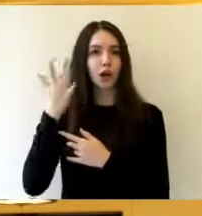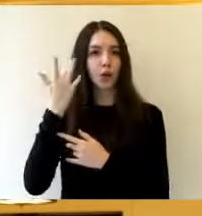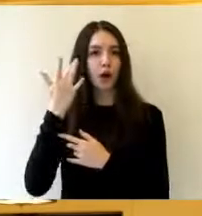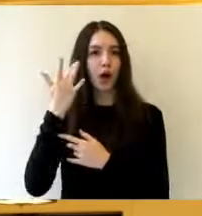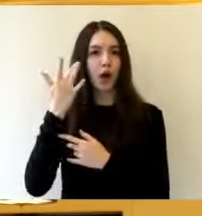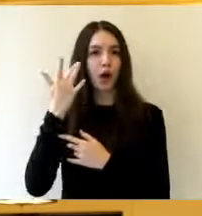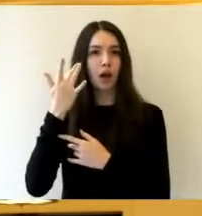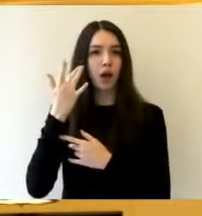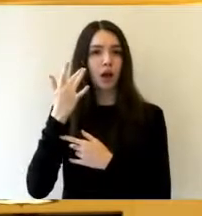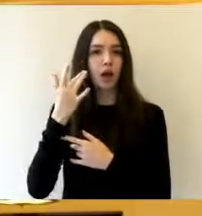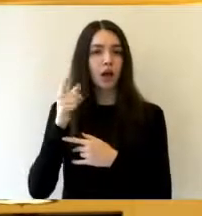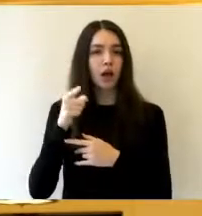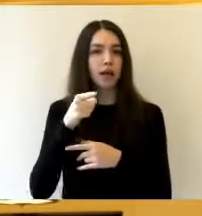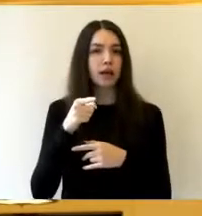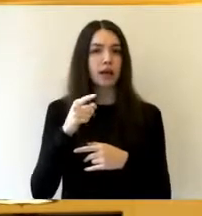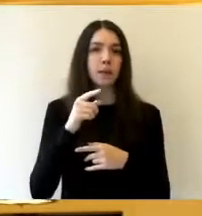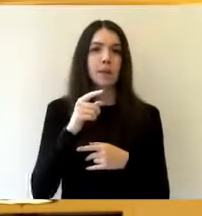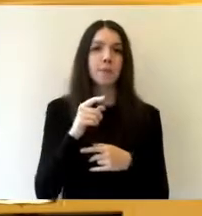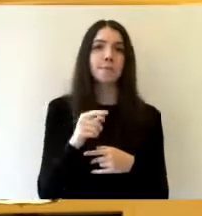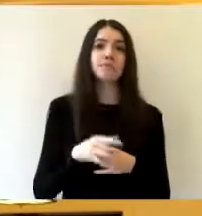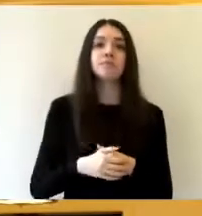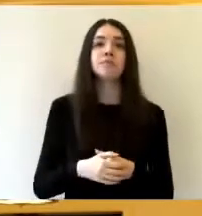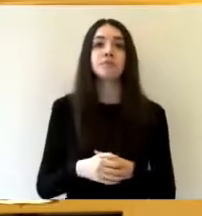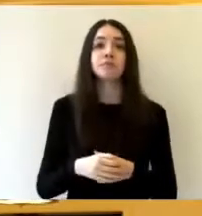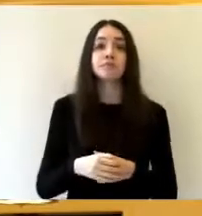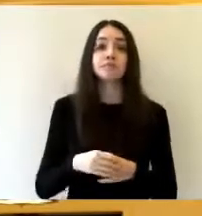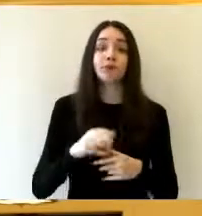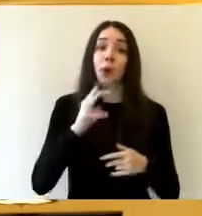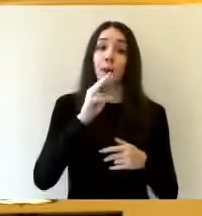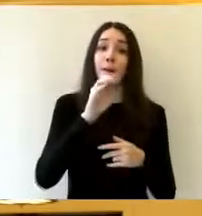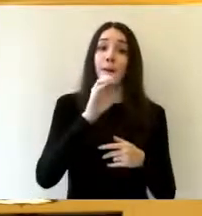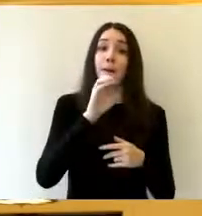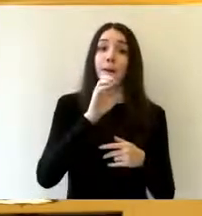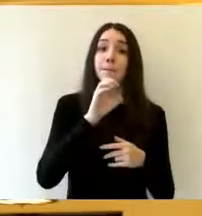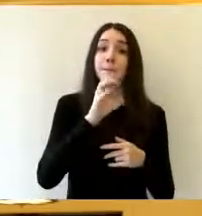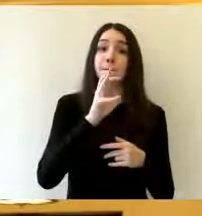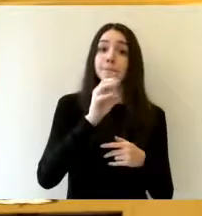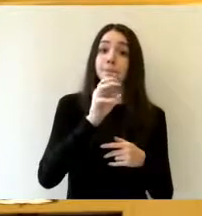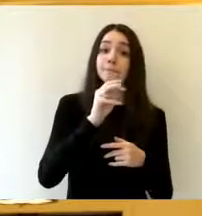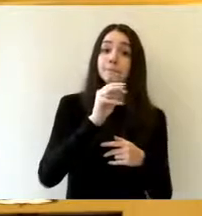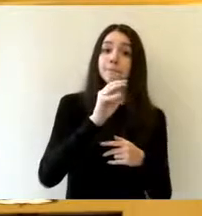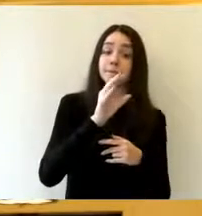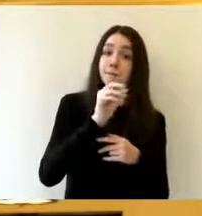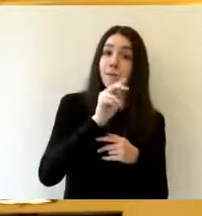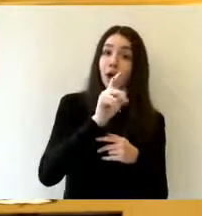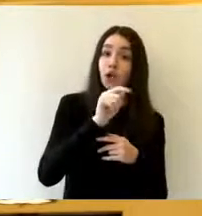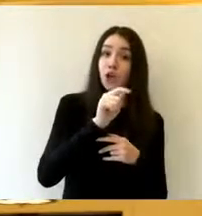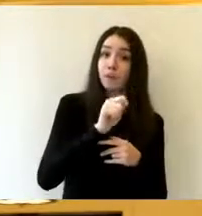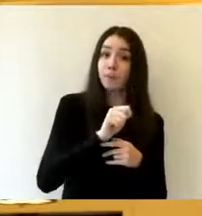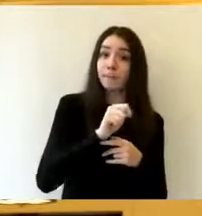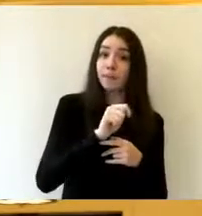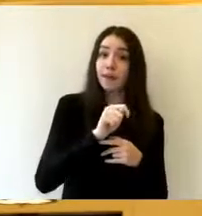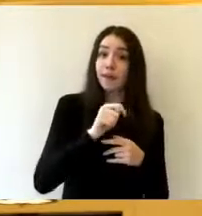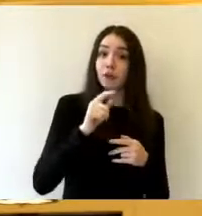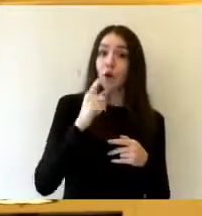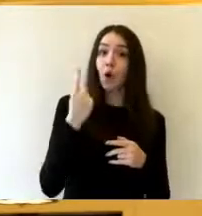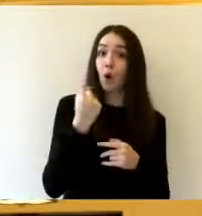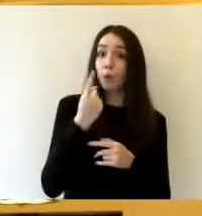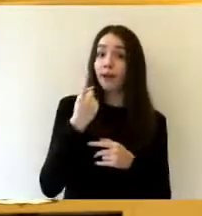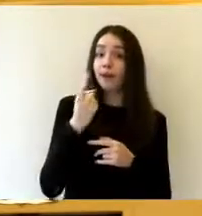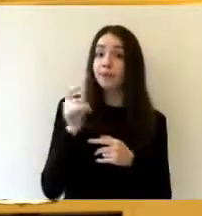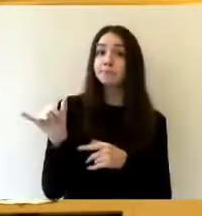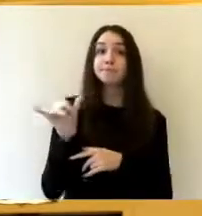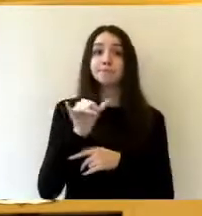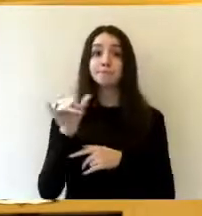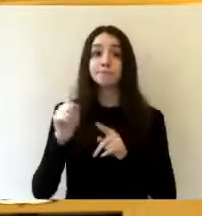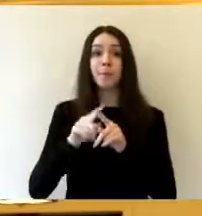a memorial. But not every memorial is a monument. And I know there are exceptions, so please don't at me about it. I get it. But the thing that